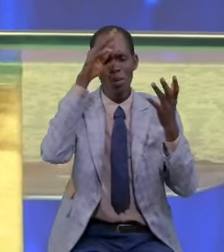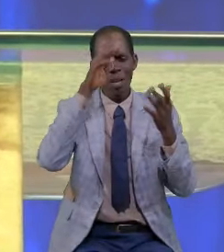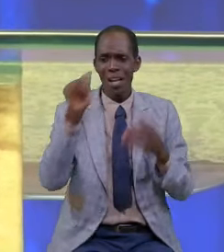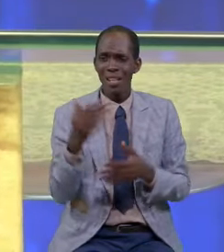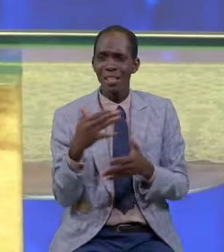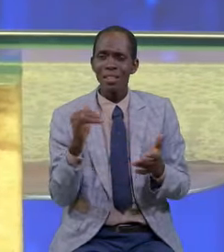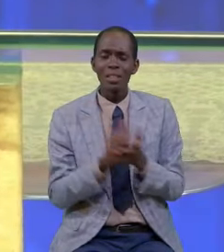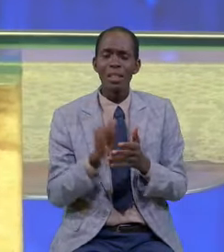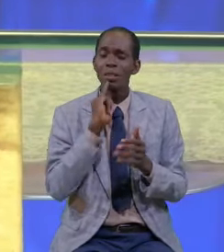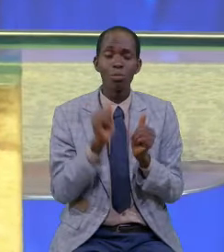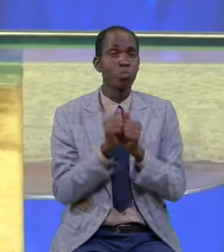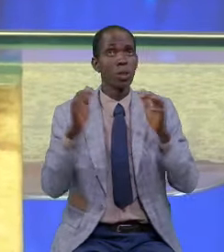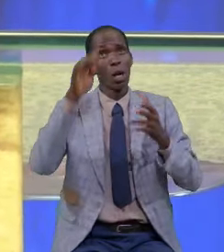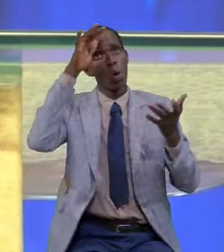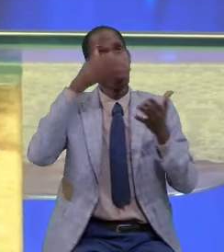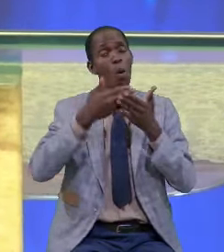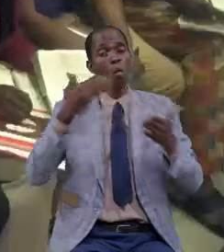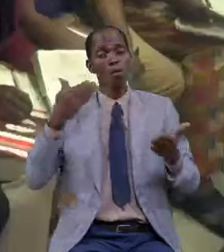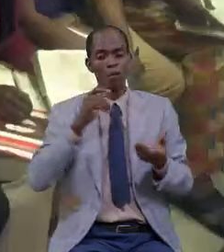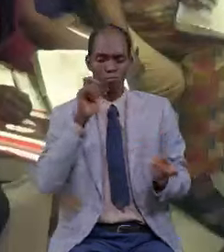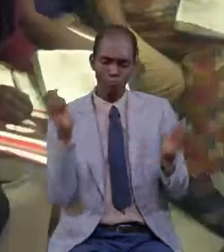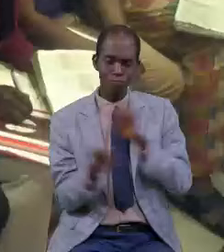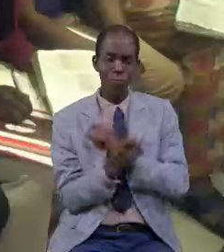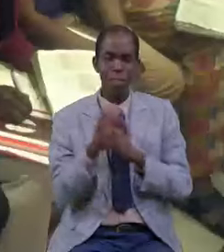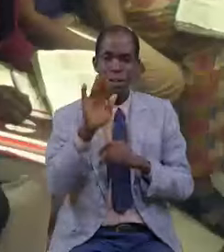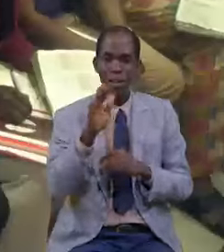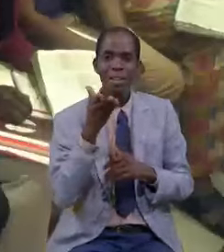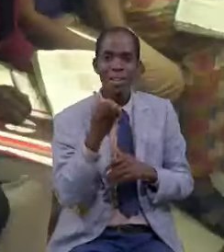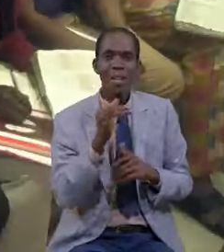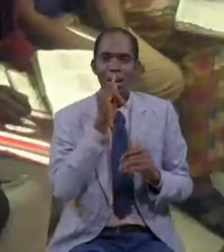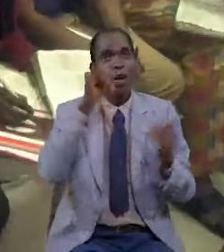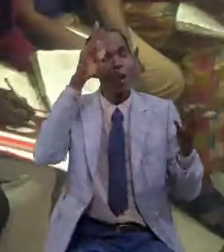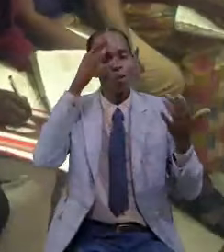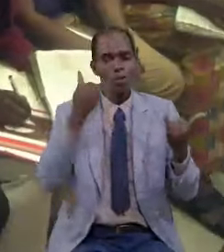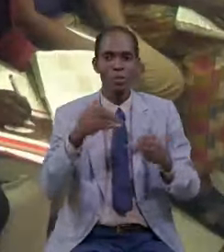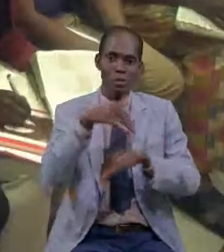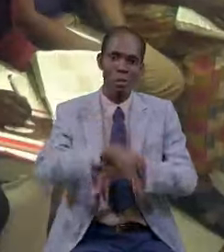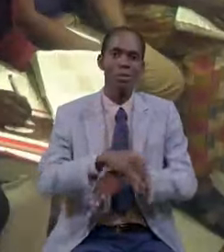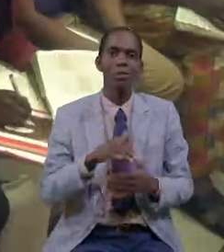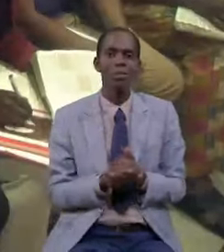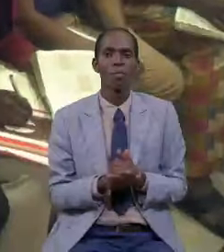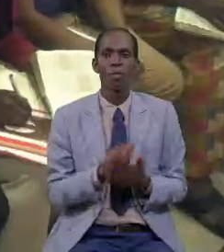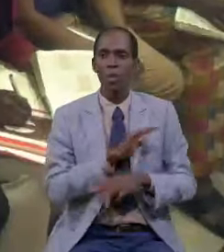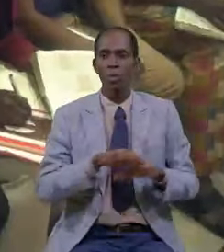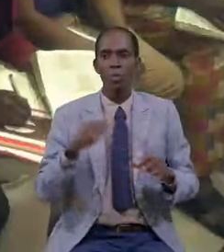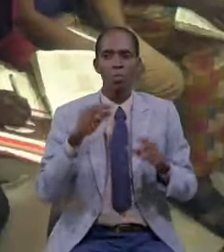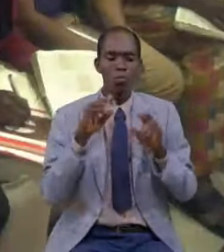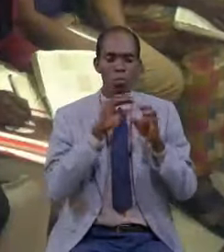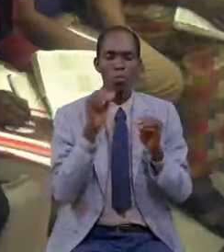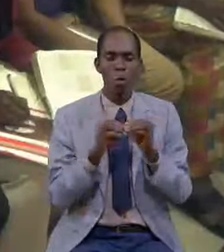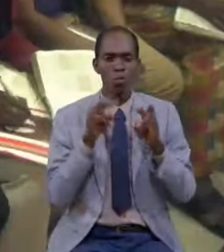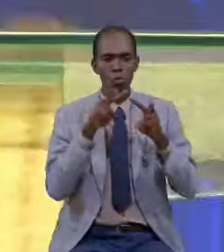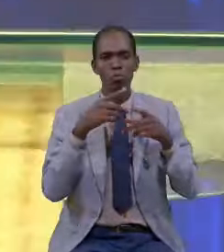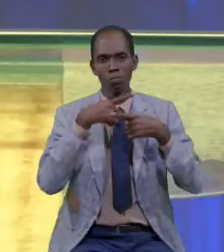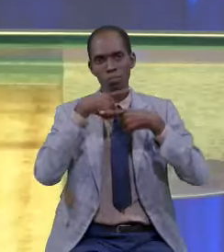hopeless before, turn around now. There's hope tonight. Don't frown anymore. Let your